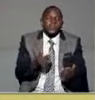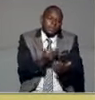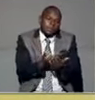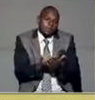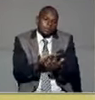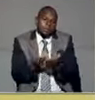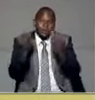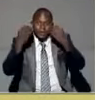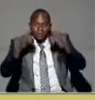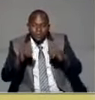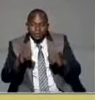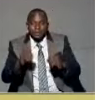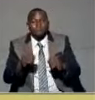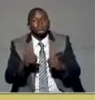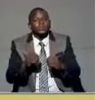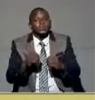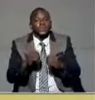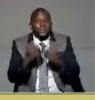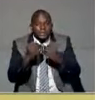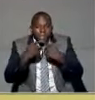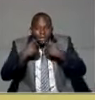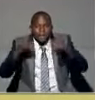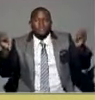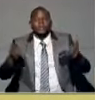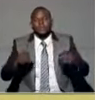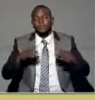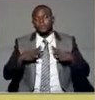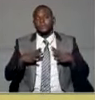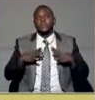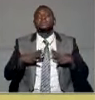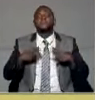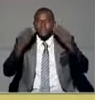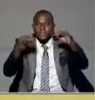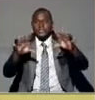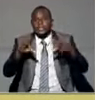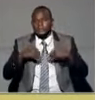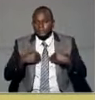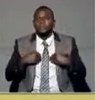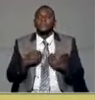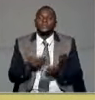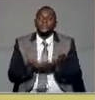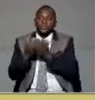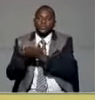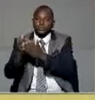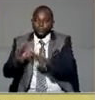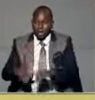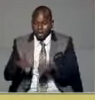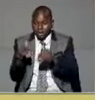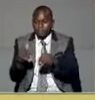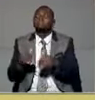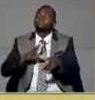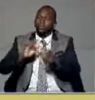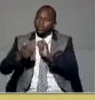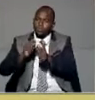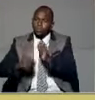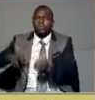him to make it a public holiday, and His Excellency accepted, and it was taken to Parliament, debated, unanimously